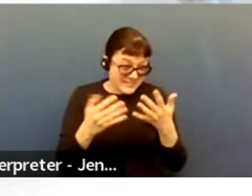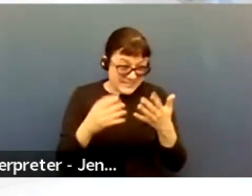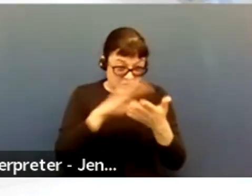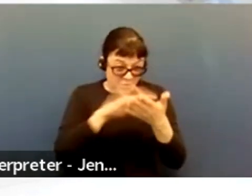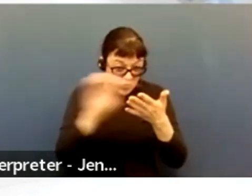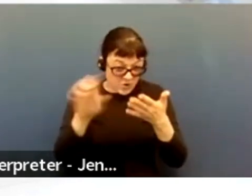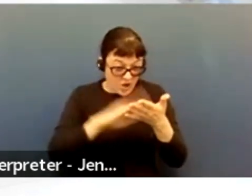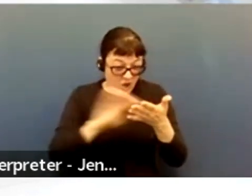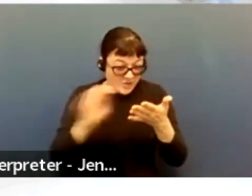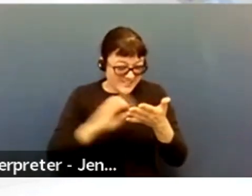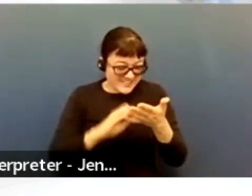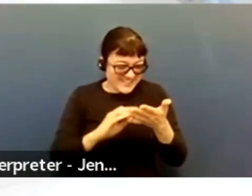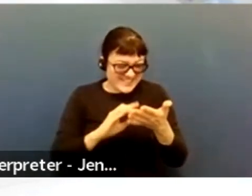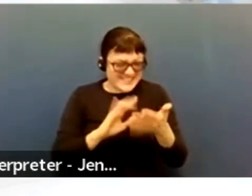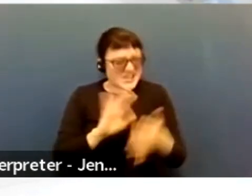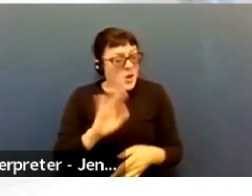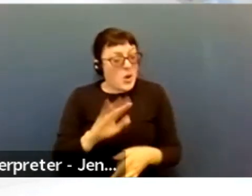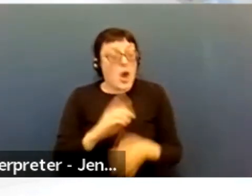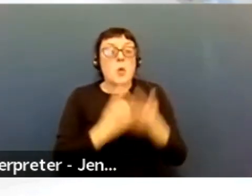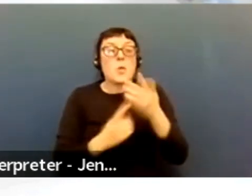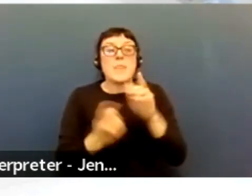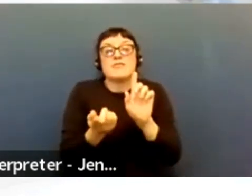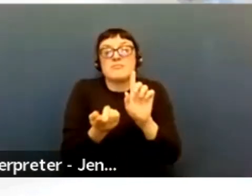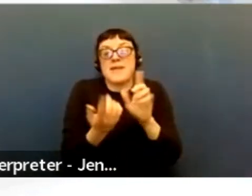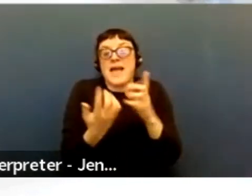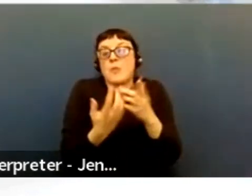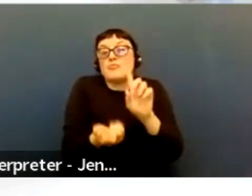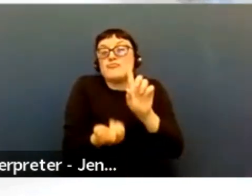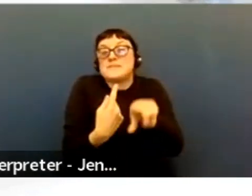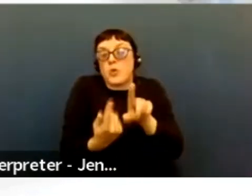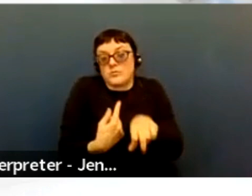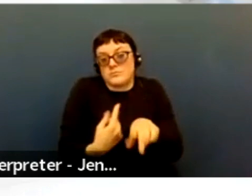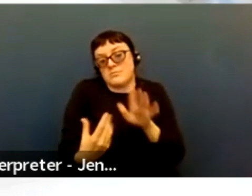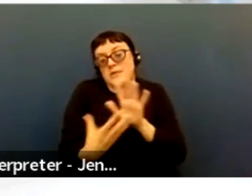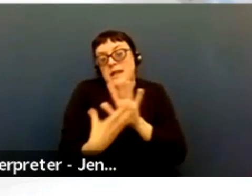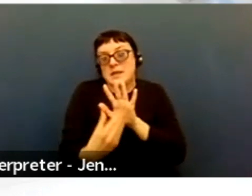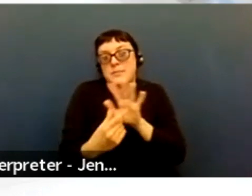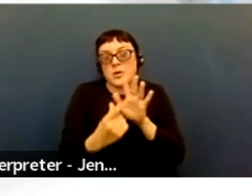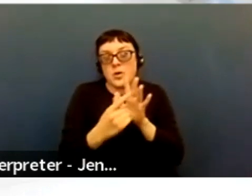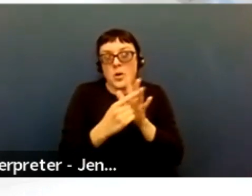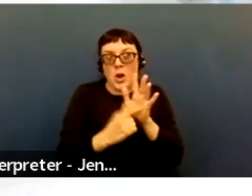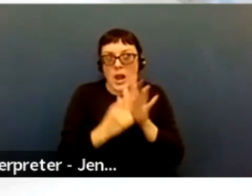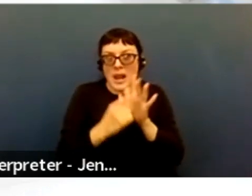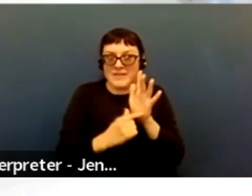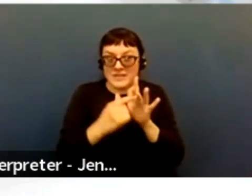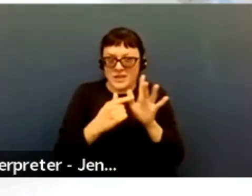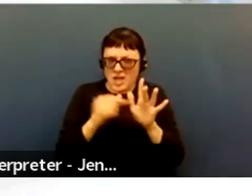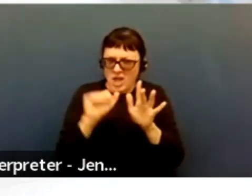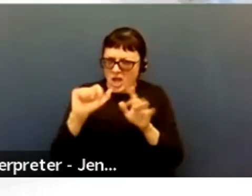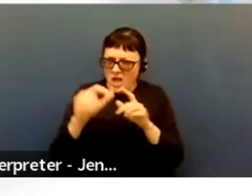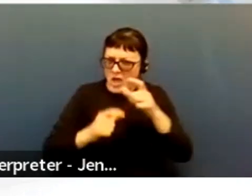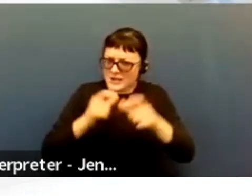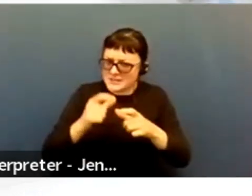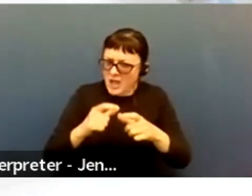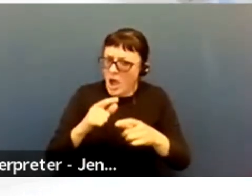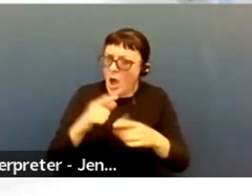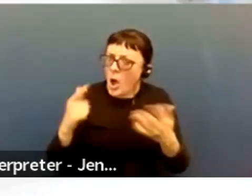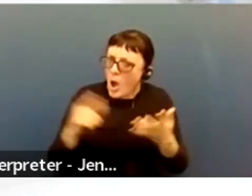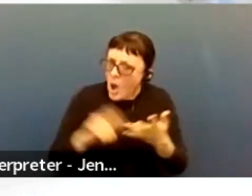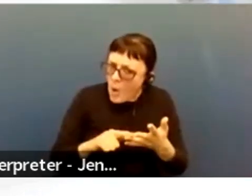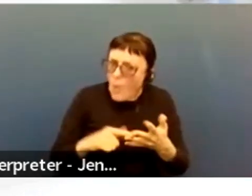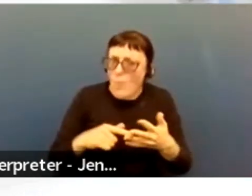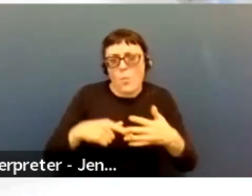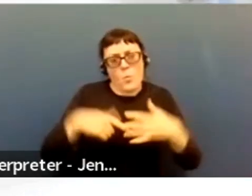to play with an edit. I don't even know if you need to cut anything. It's just in the responses. Like, I think Olivia's big line is